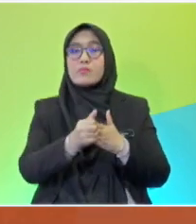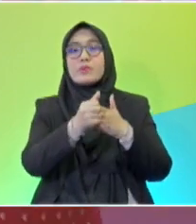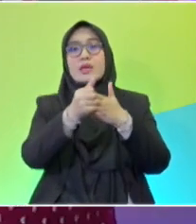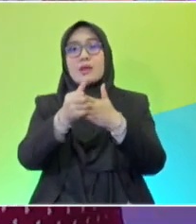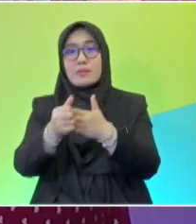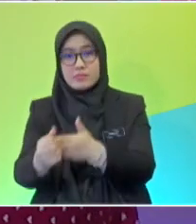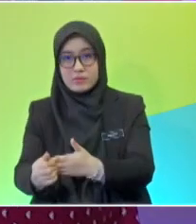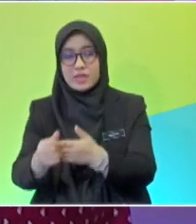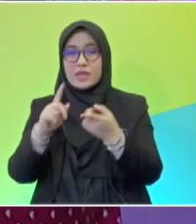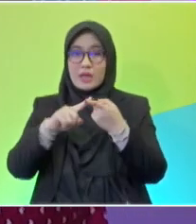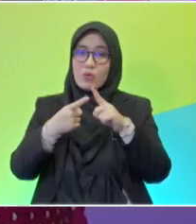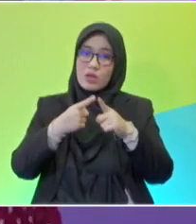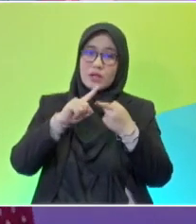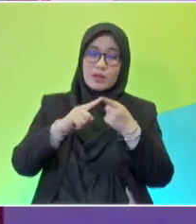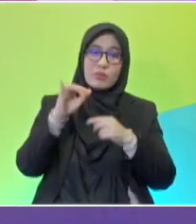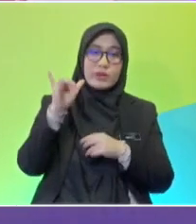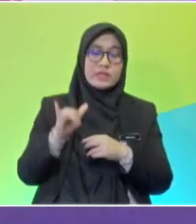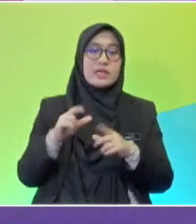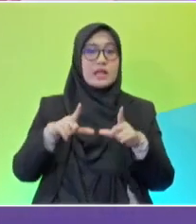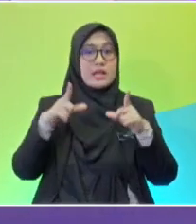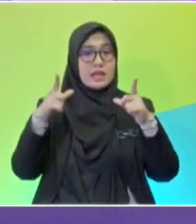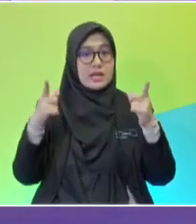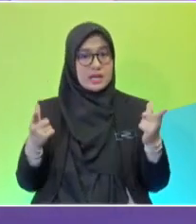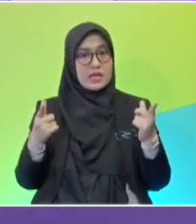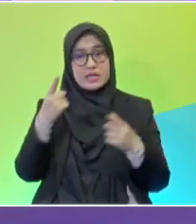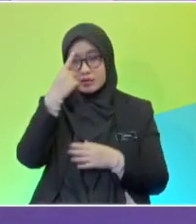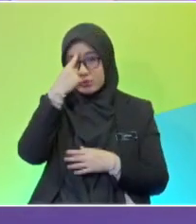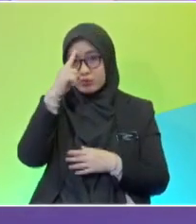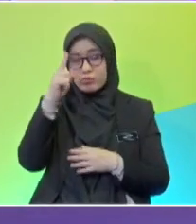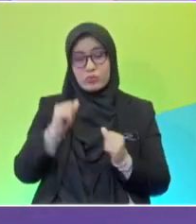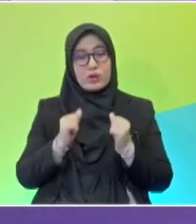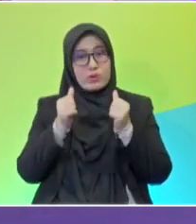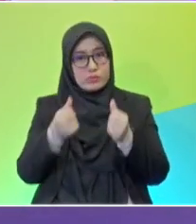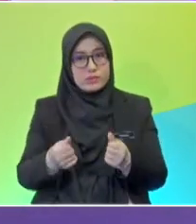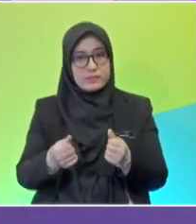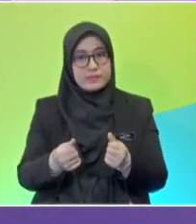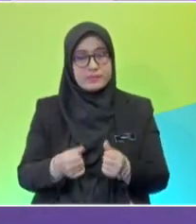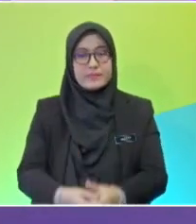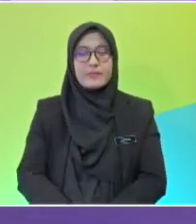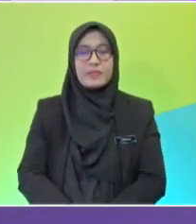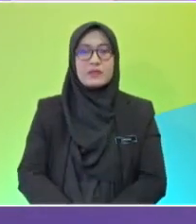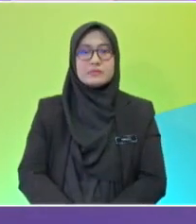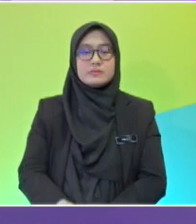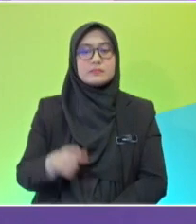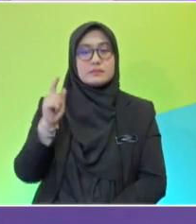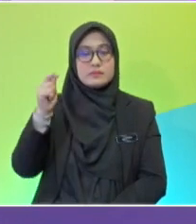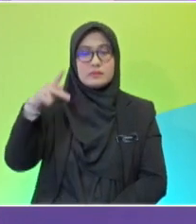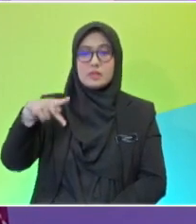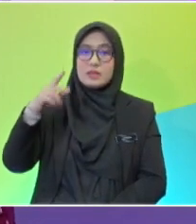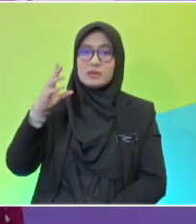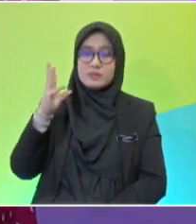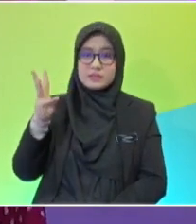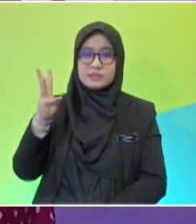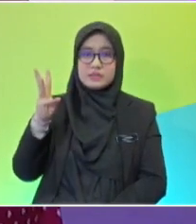is a reminder for you. If you want to award your child a TP6, he or she should